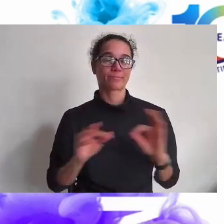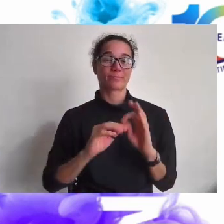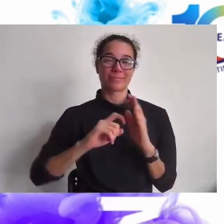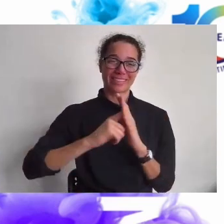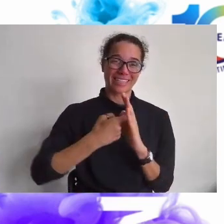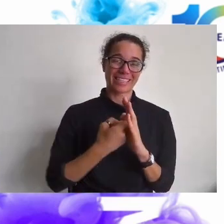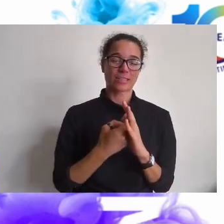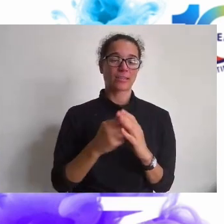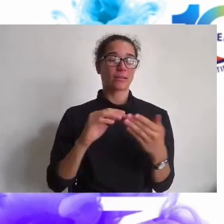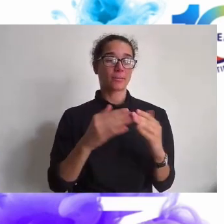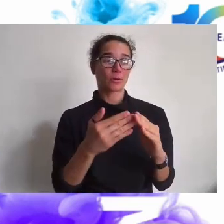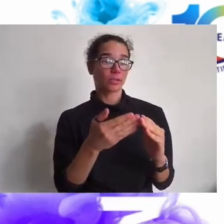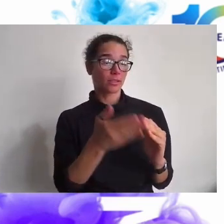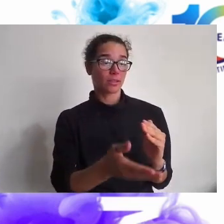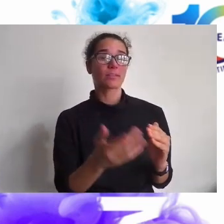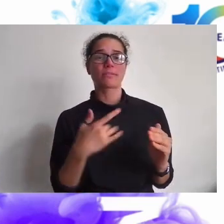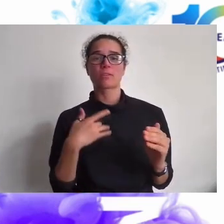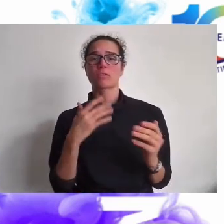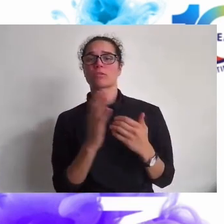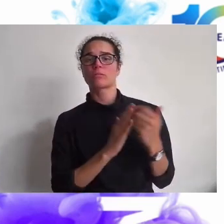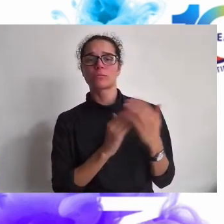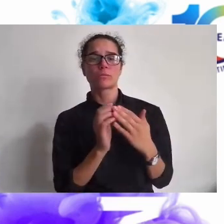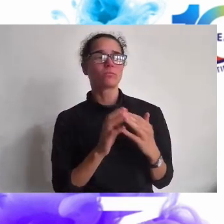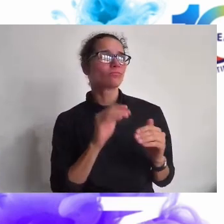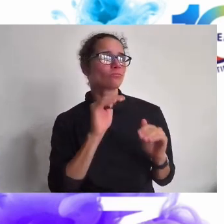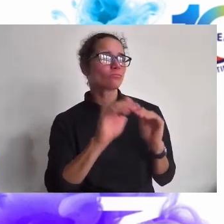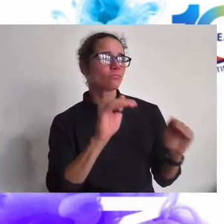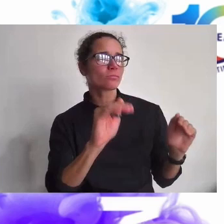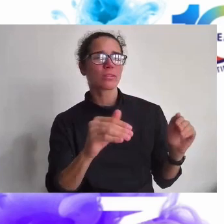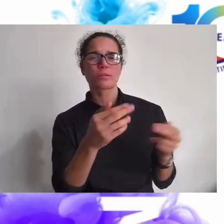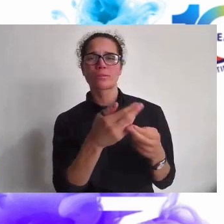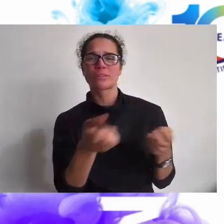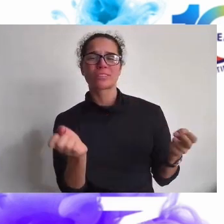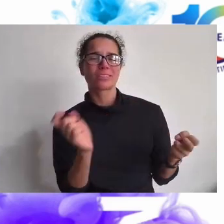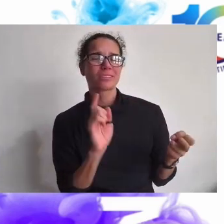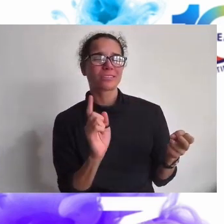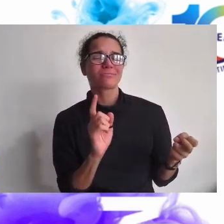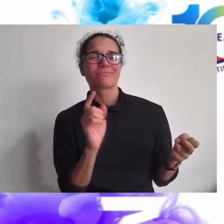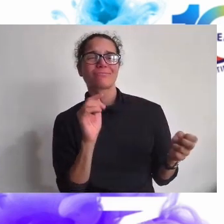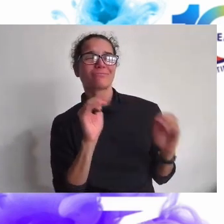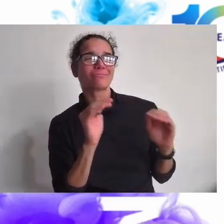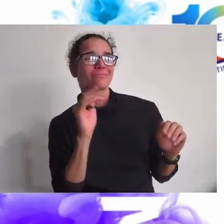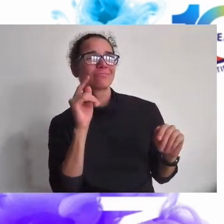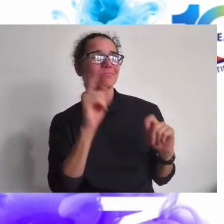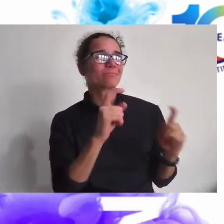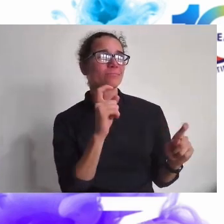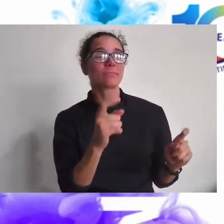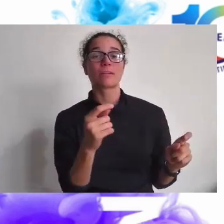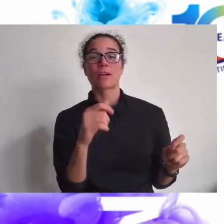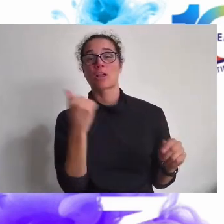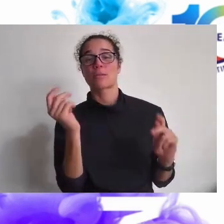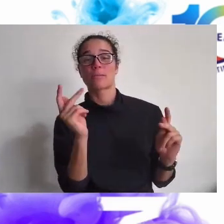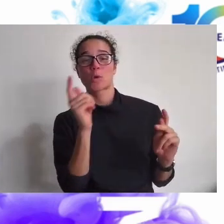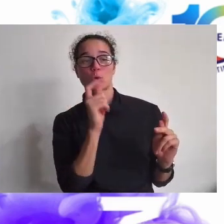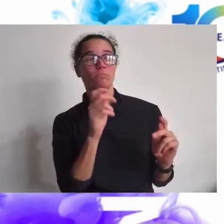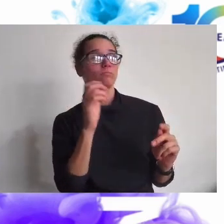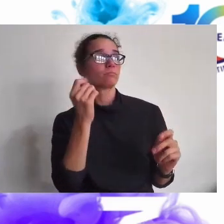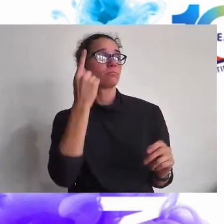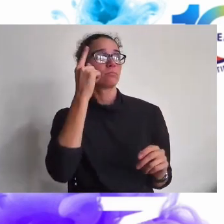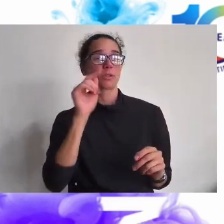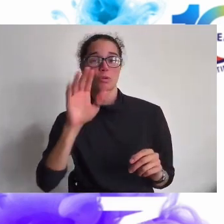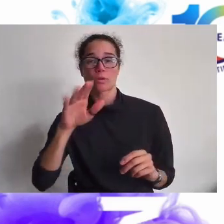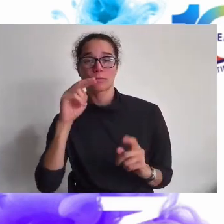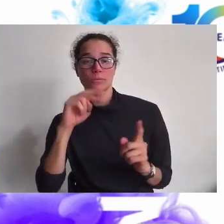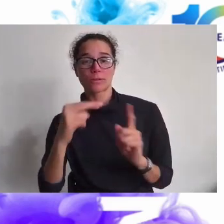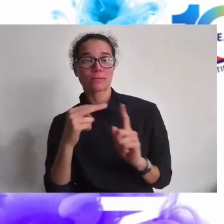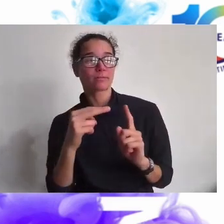finding resources and having just others who understand where you're coming from, being able to help you through